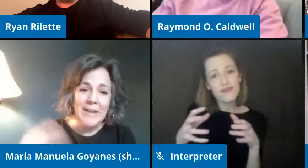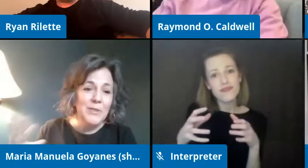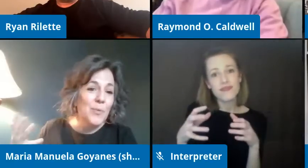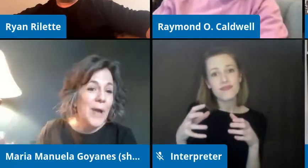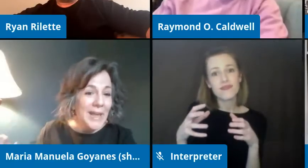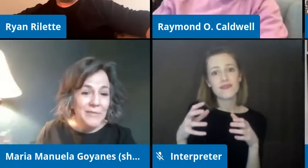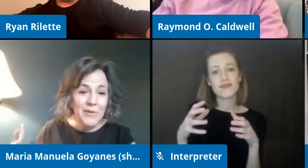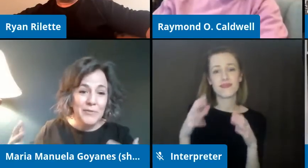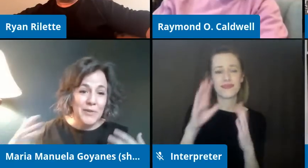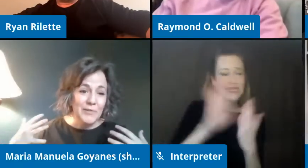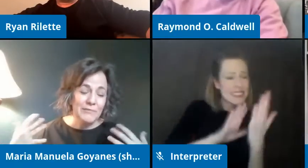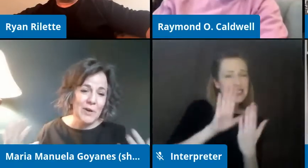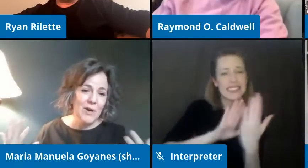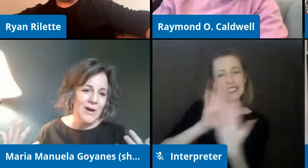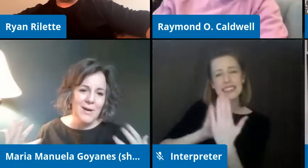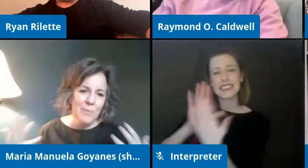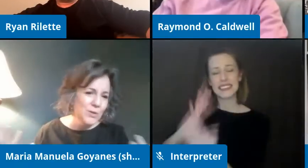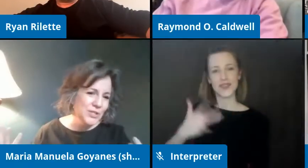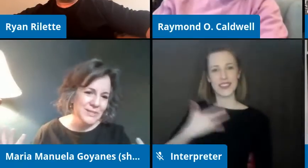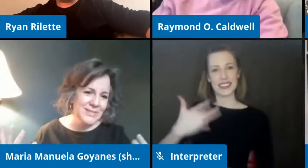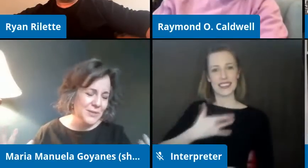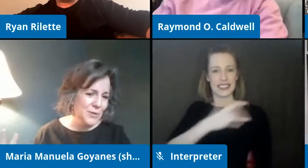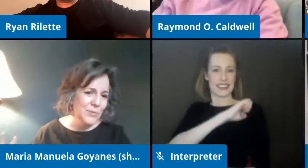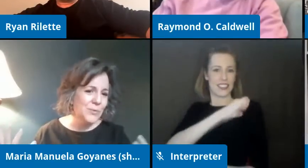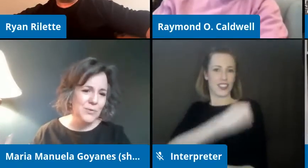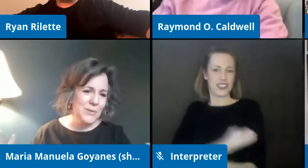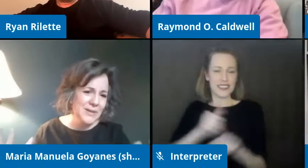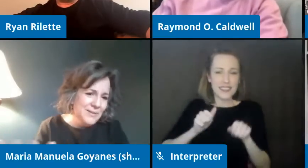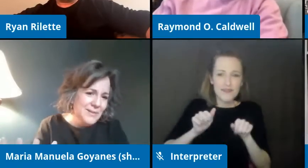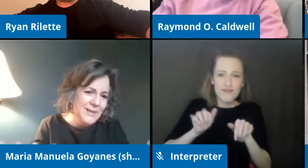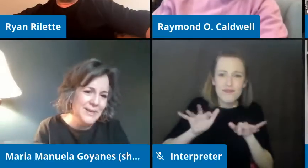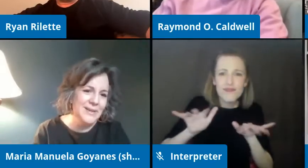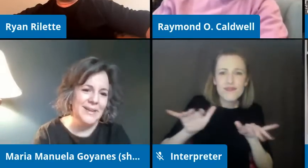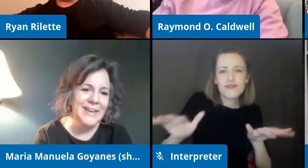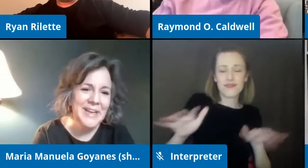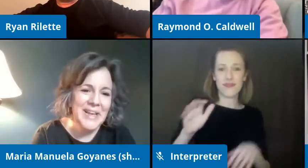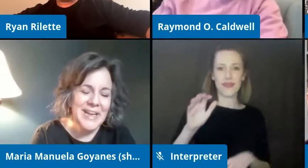and riding the wave of emotions that you go through